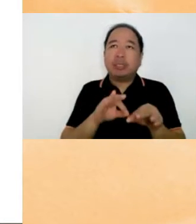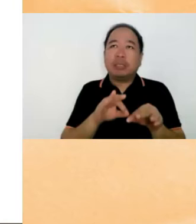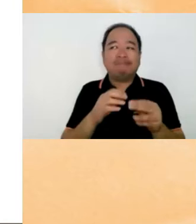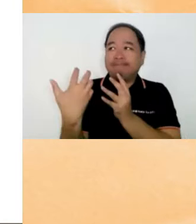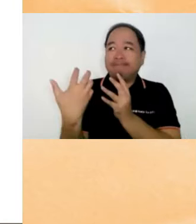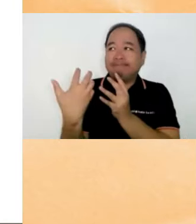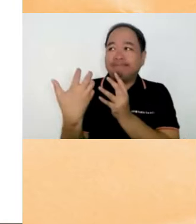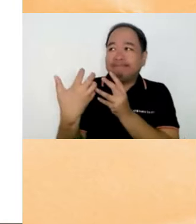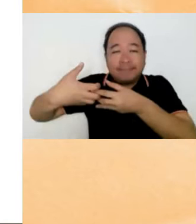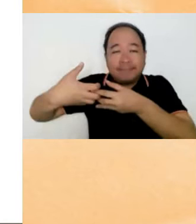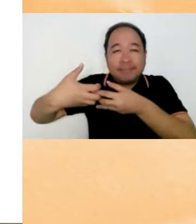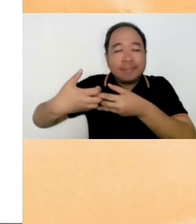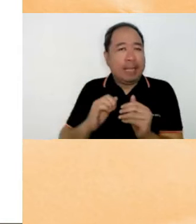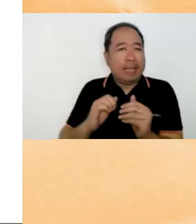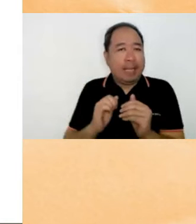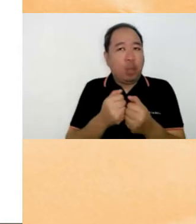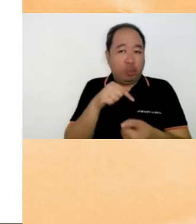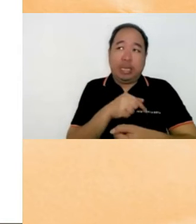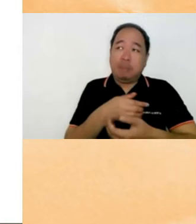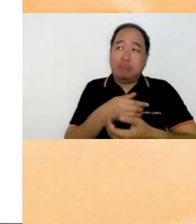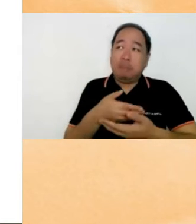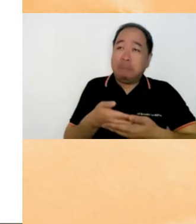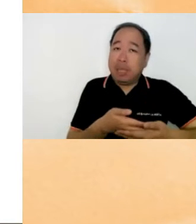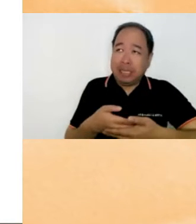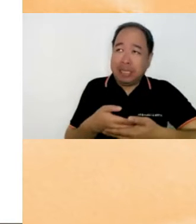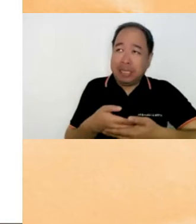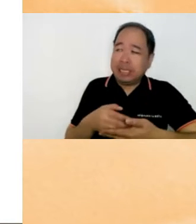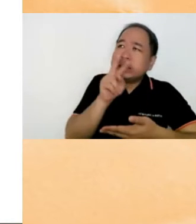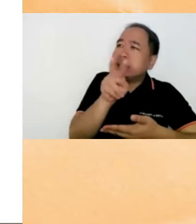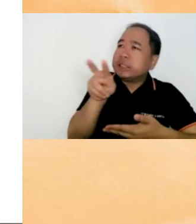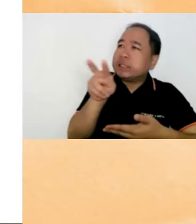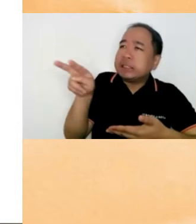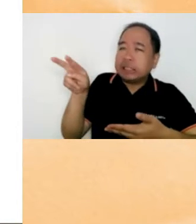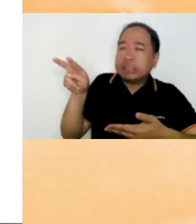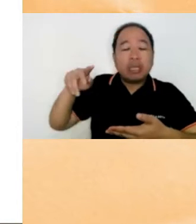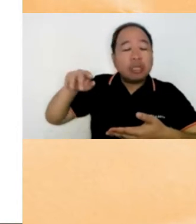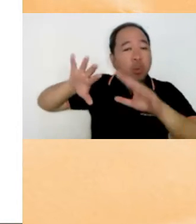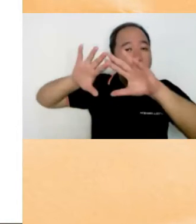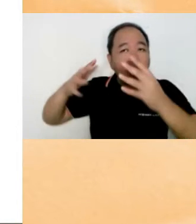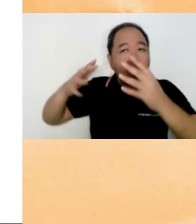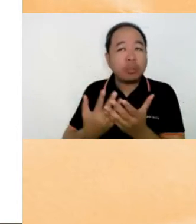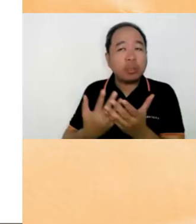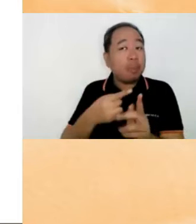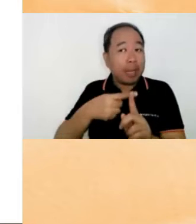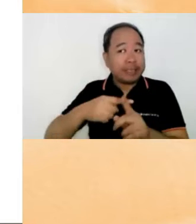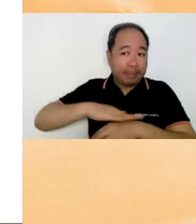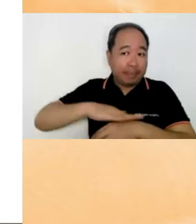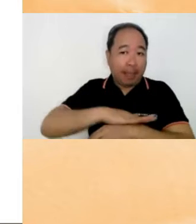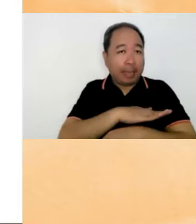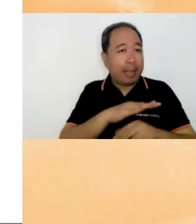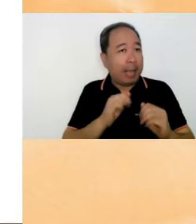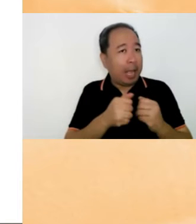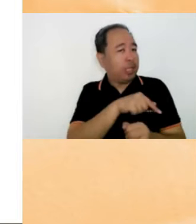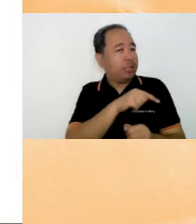the world, and it defines future relationships and the personality. To be able to form